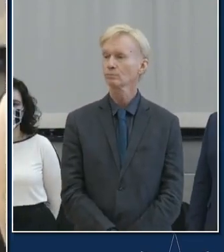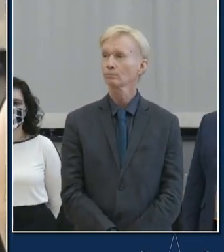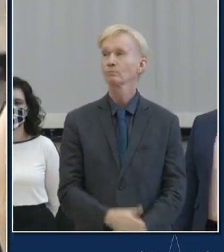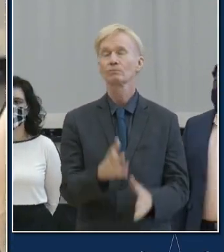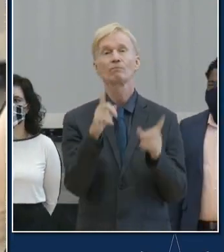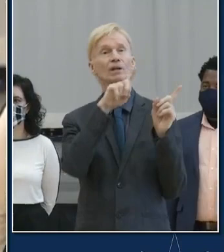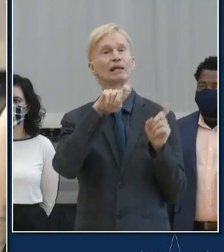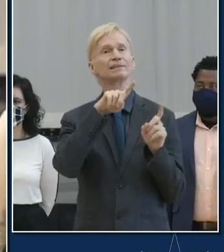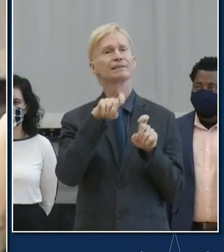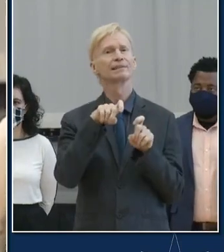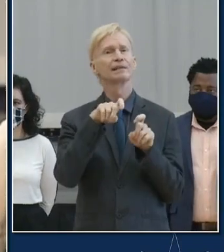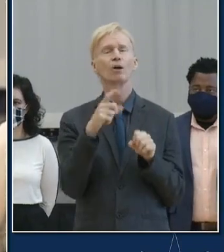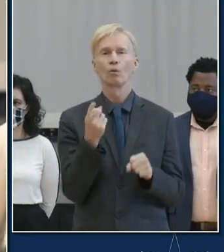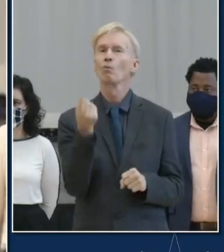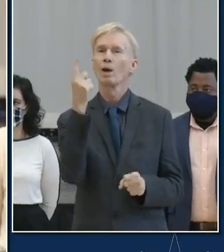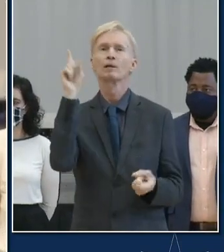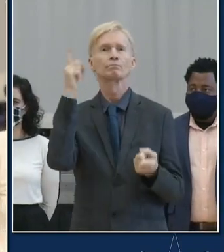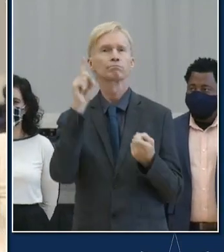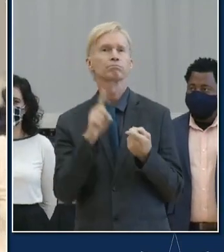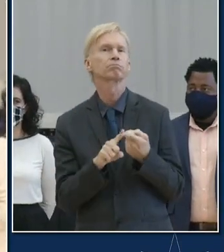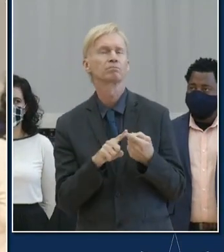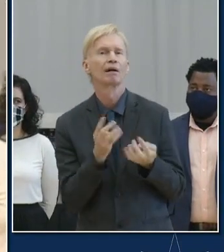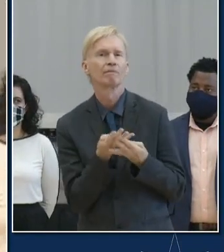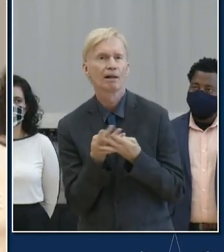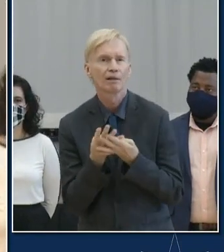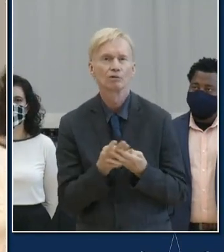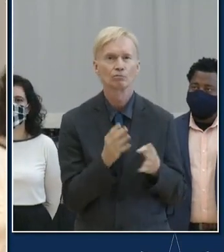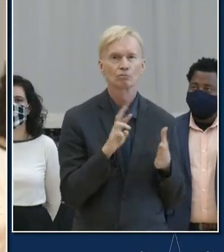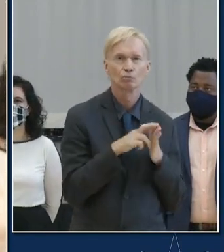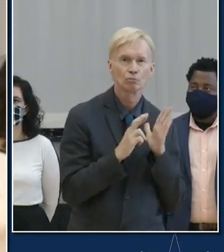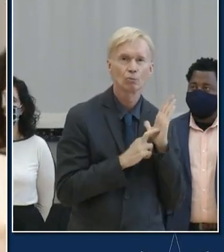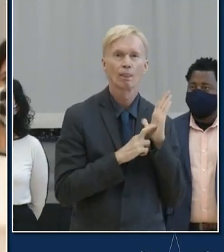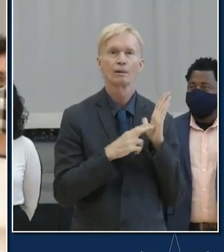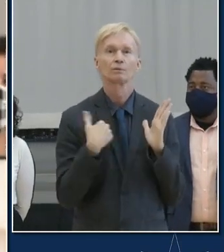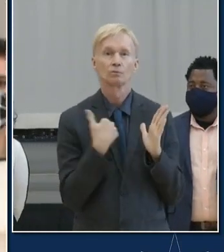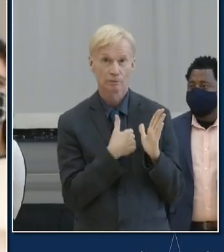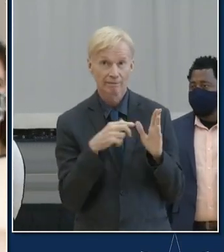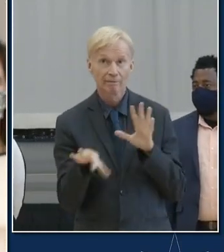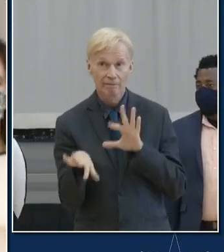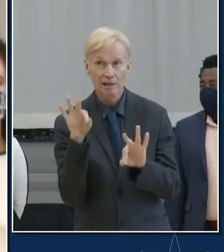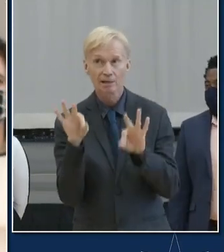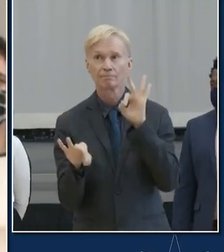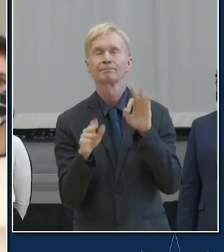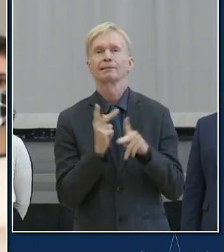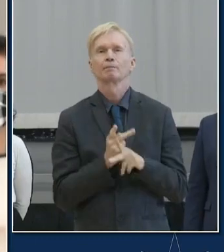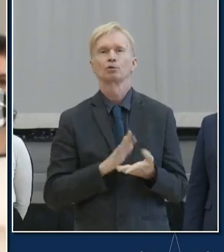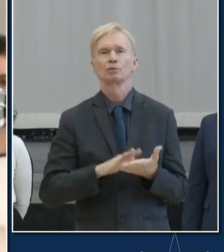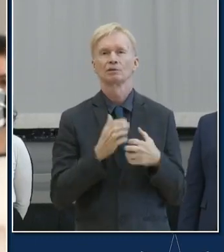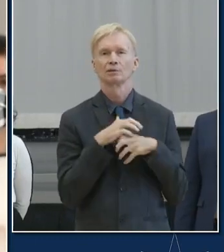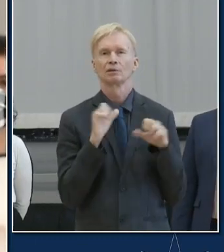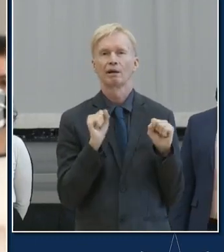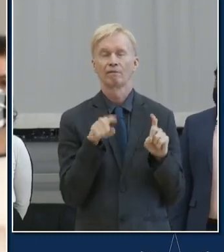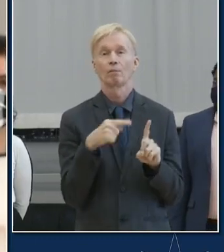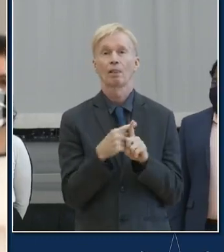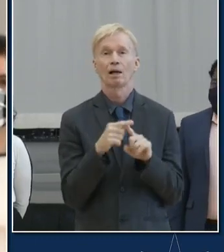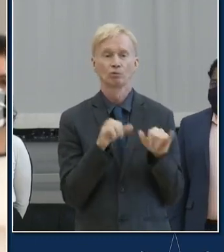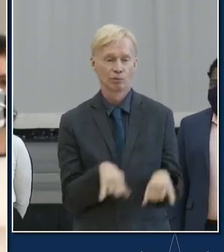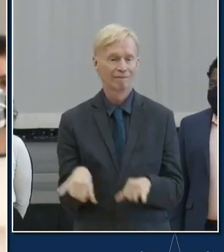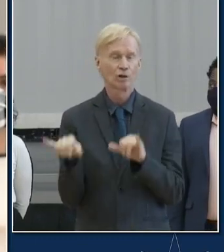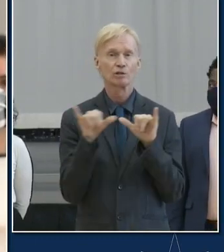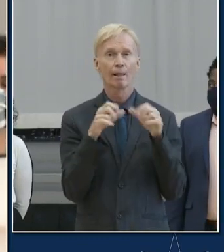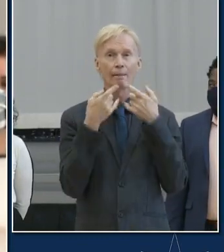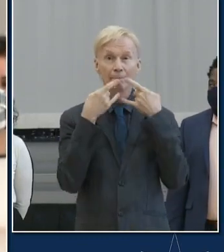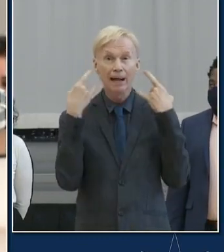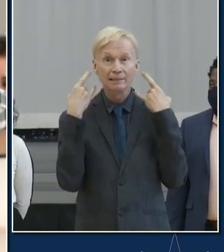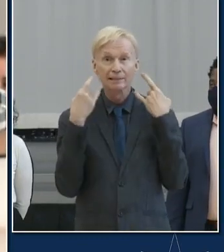So testing is one of the mitigation filters and factors that it's important to keep our schools safe, along with universal masking,